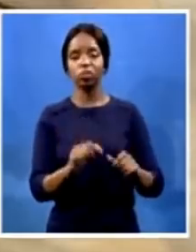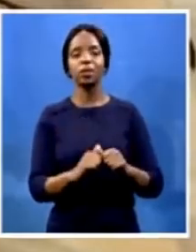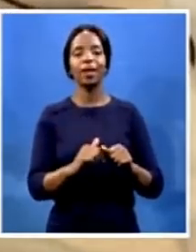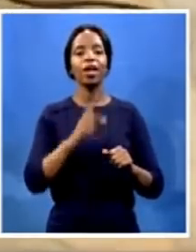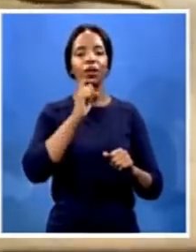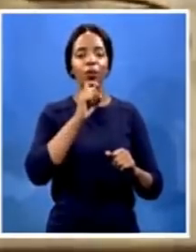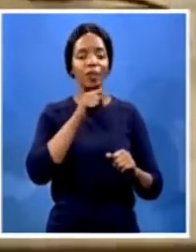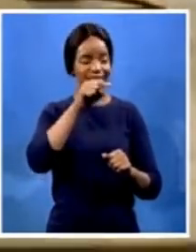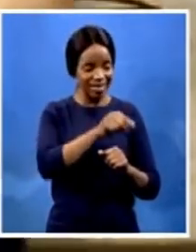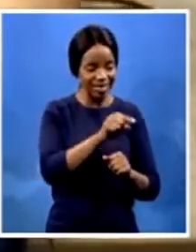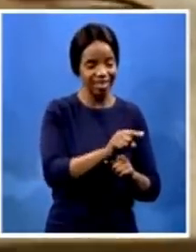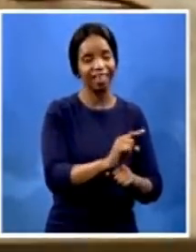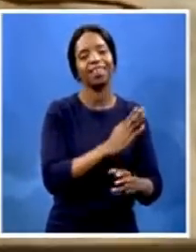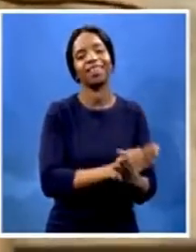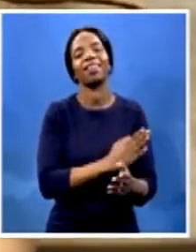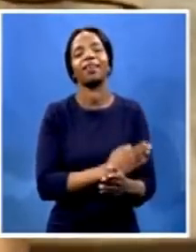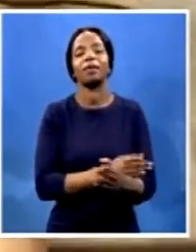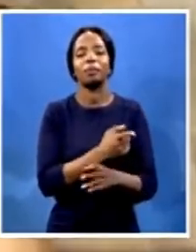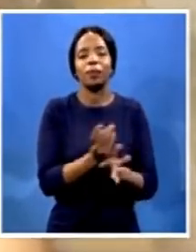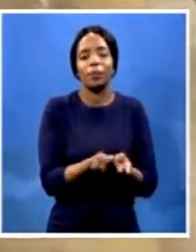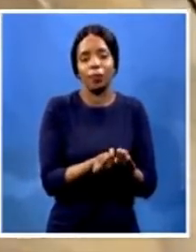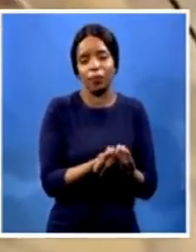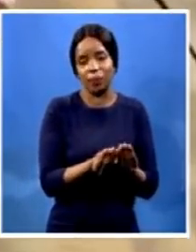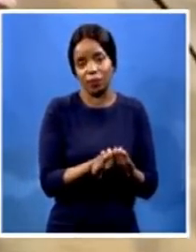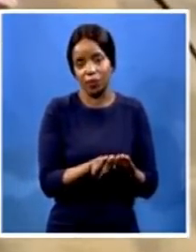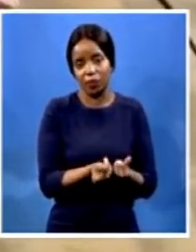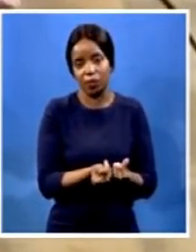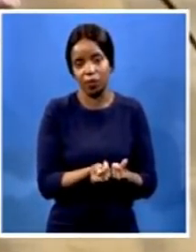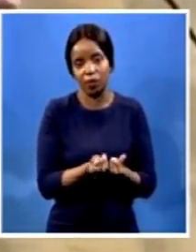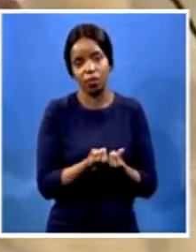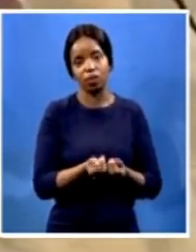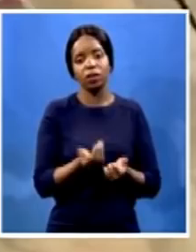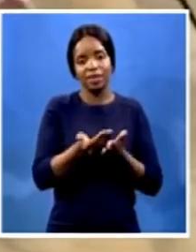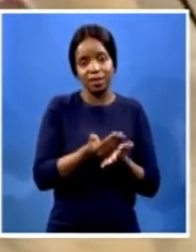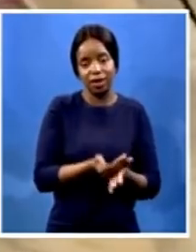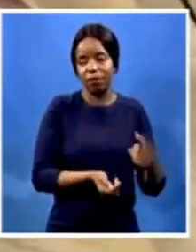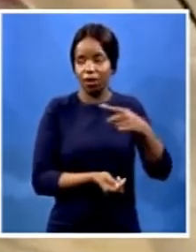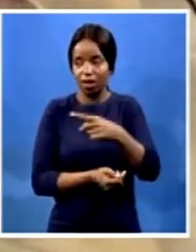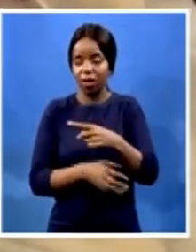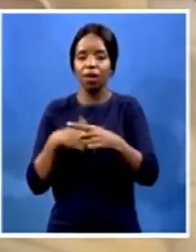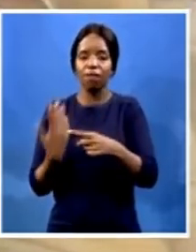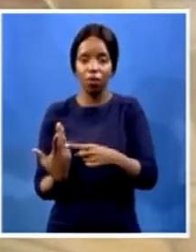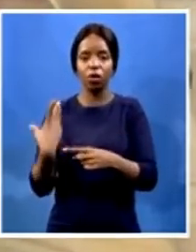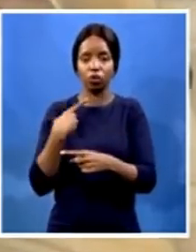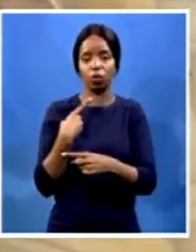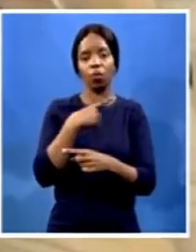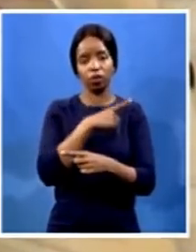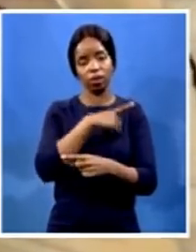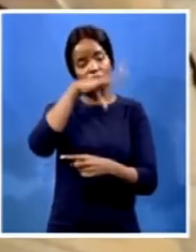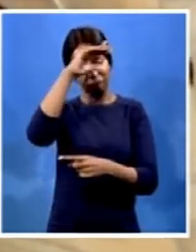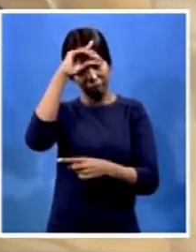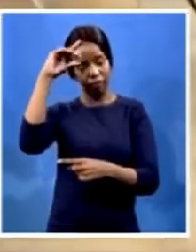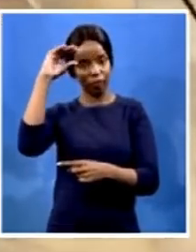personal equipment for the health fraternity. Right. Because, some of the experts are saying, try to behave like you have the virus